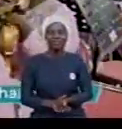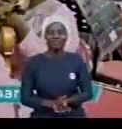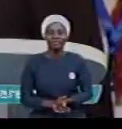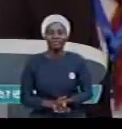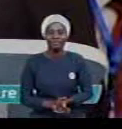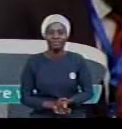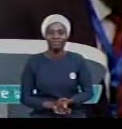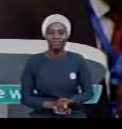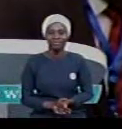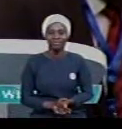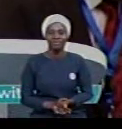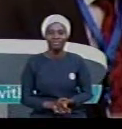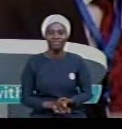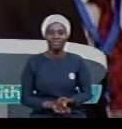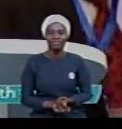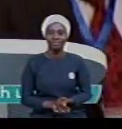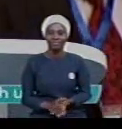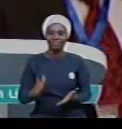Stuff.